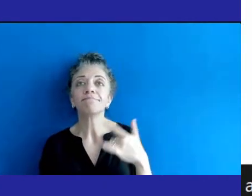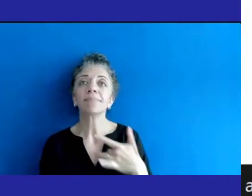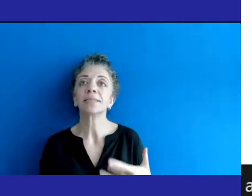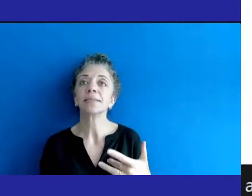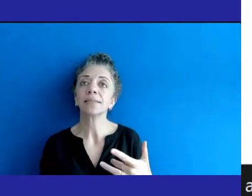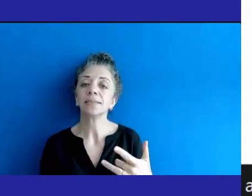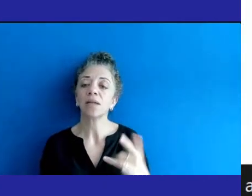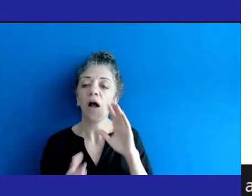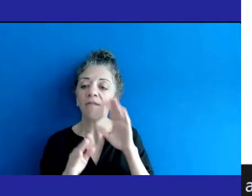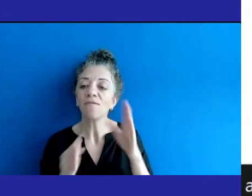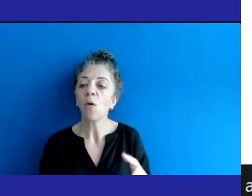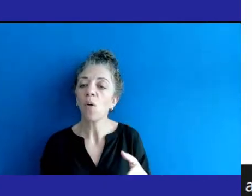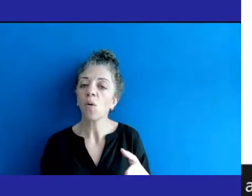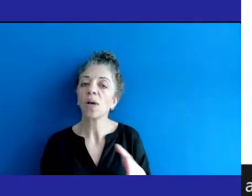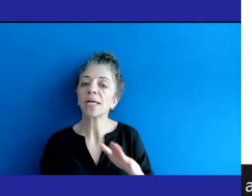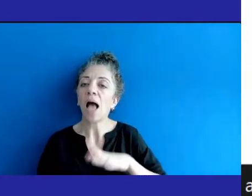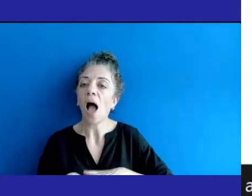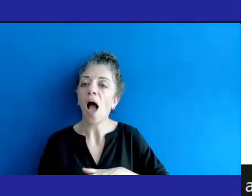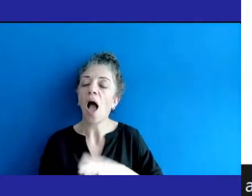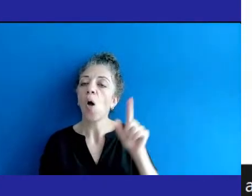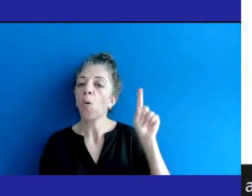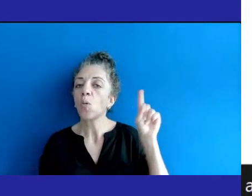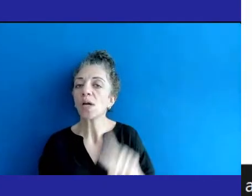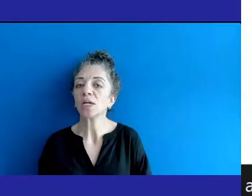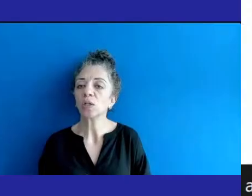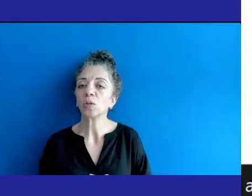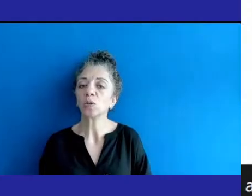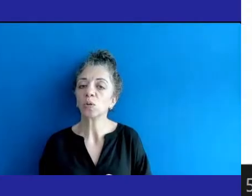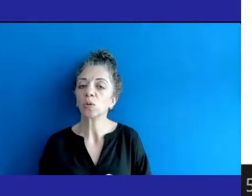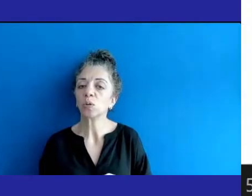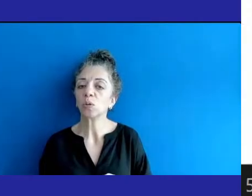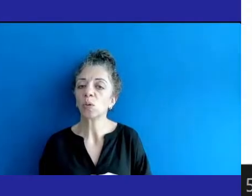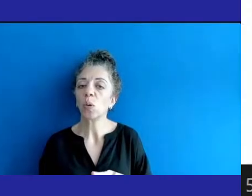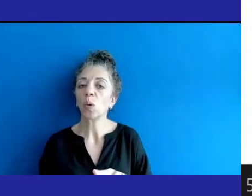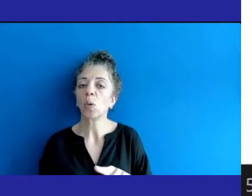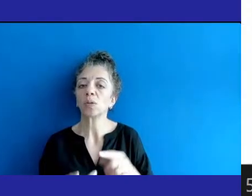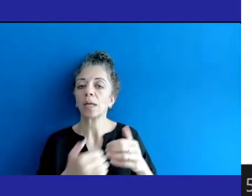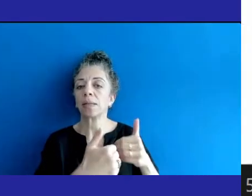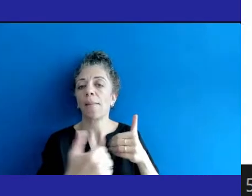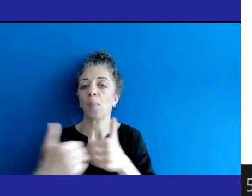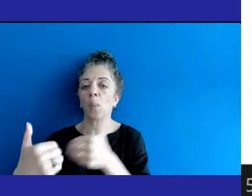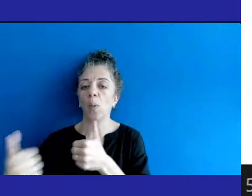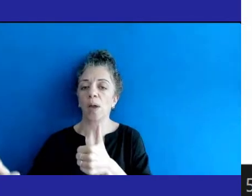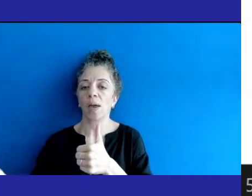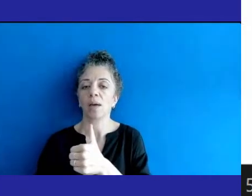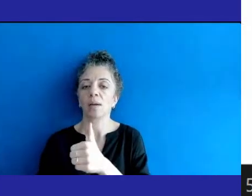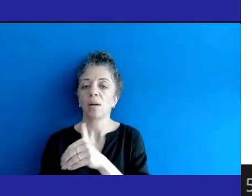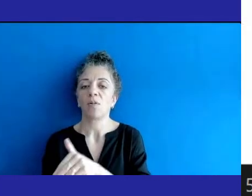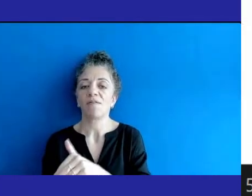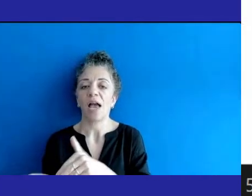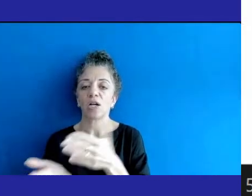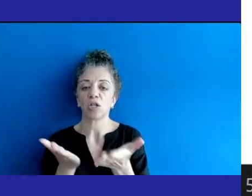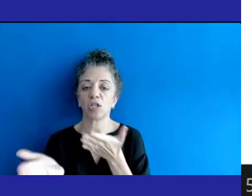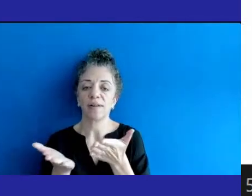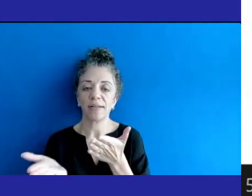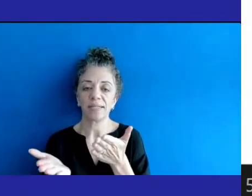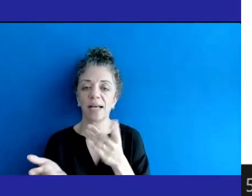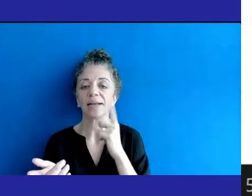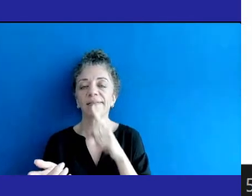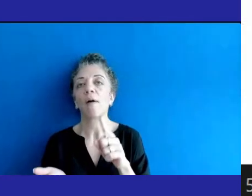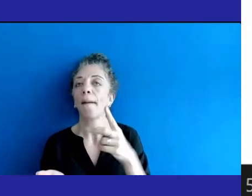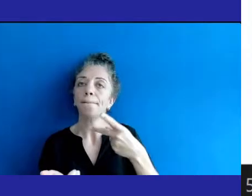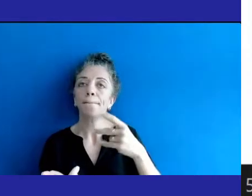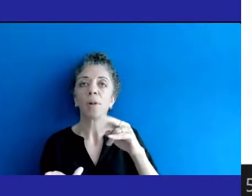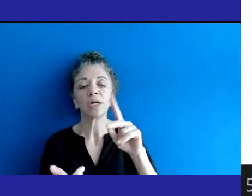focus on reducing these fragmented provider services, per diems, locum tenens, and things like that, to focus more